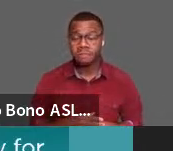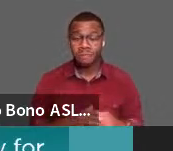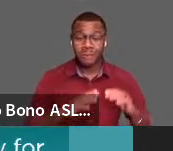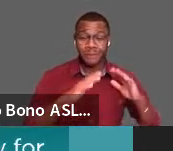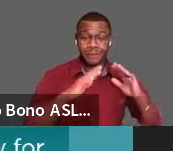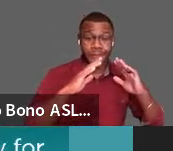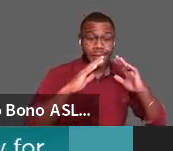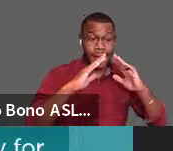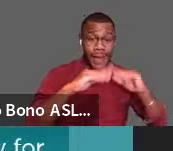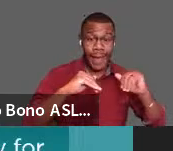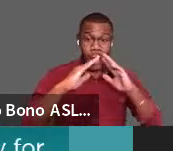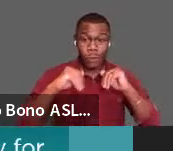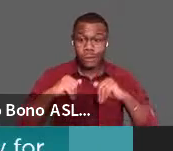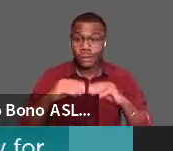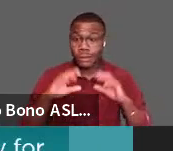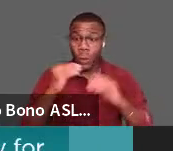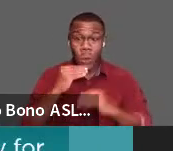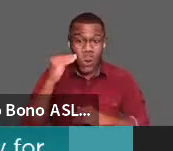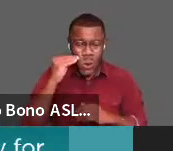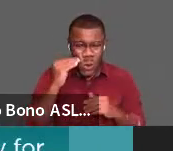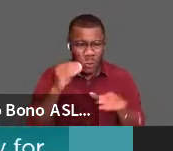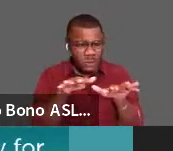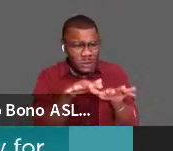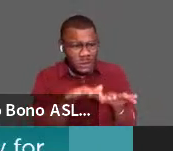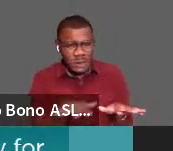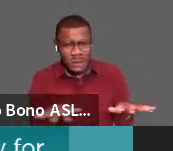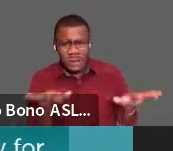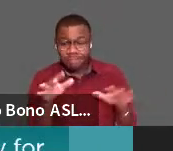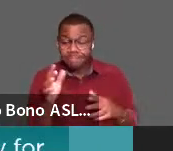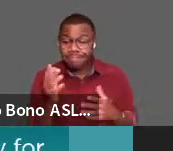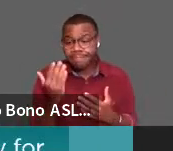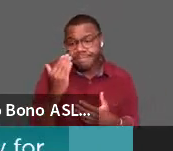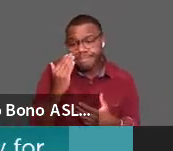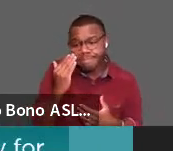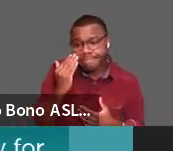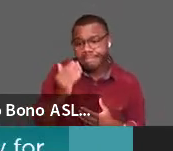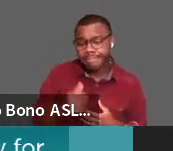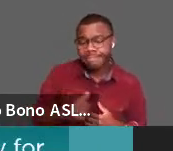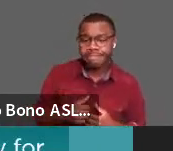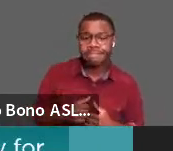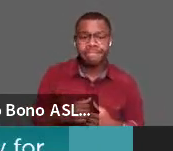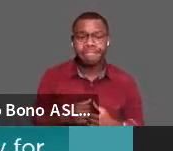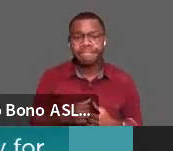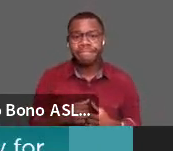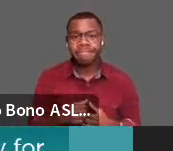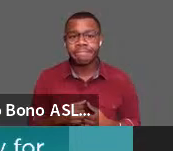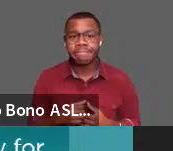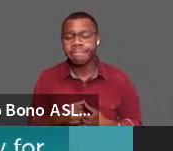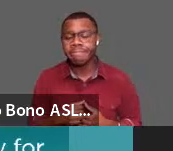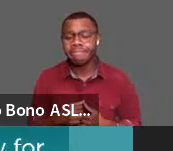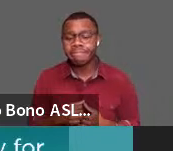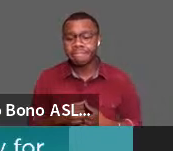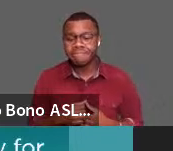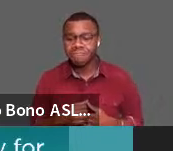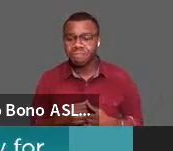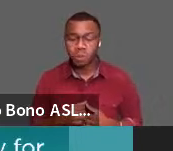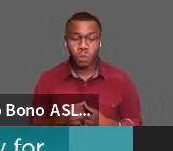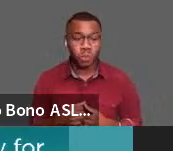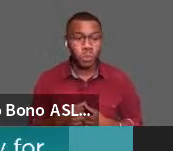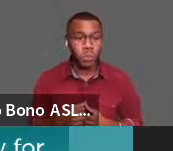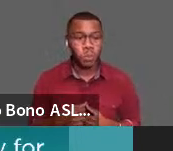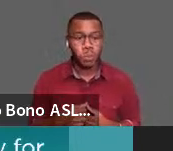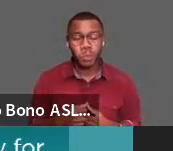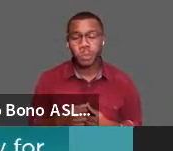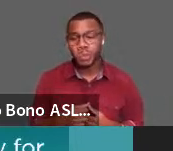the entire county. And this is definitely one priority area that we hear from you all,